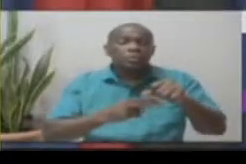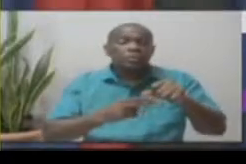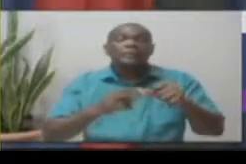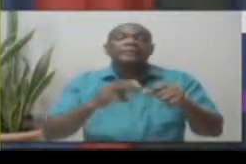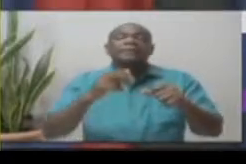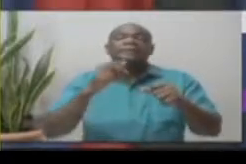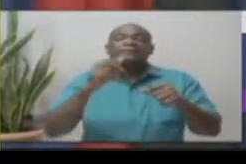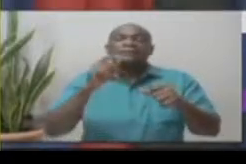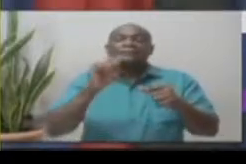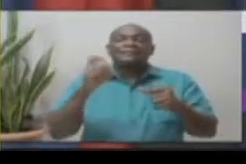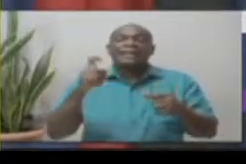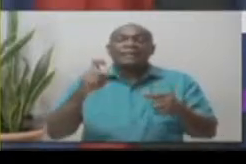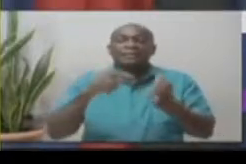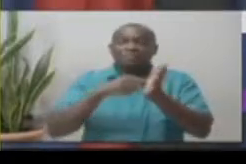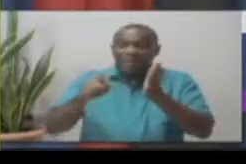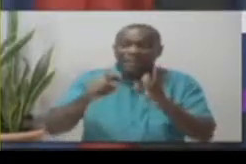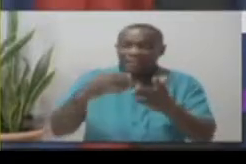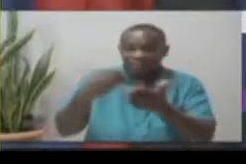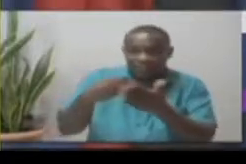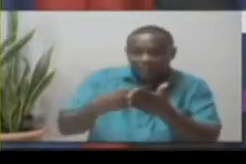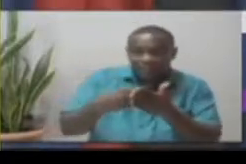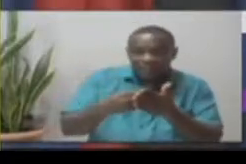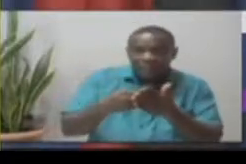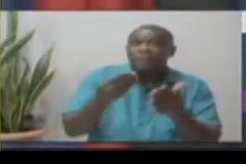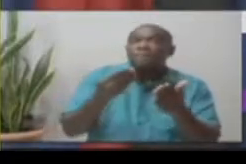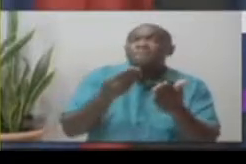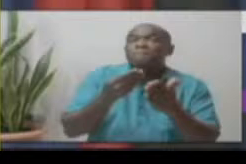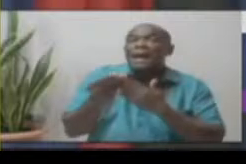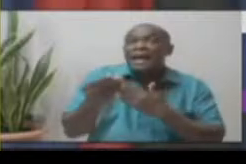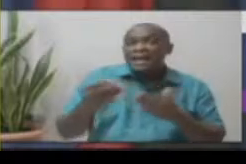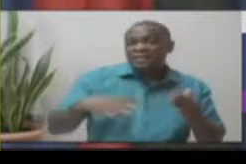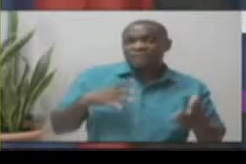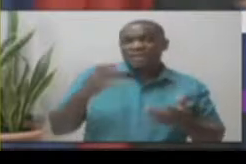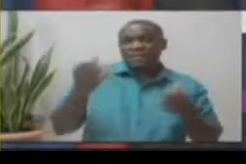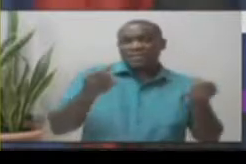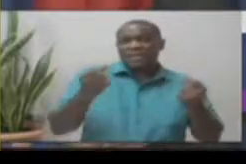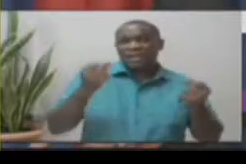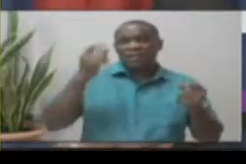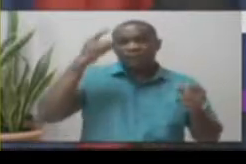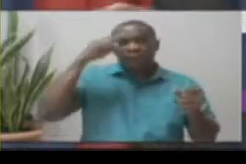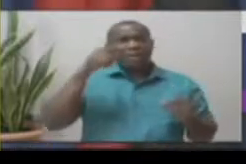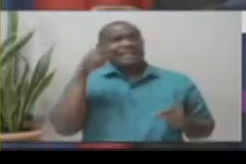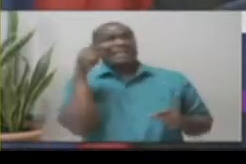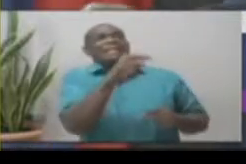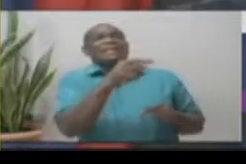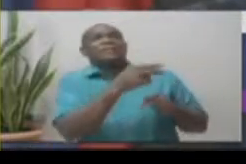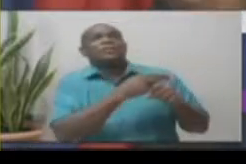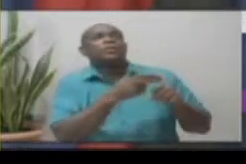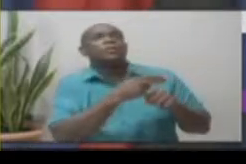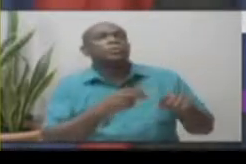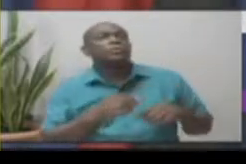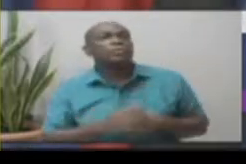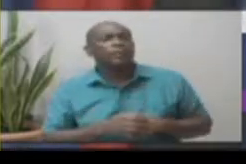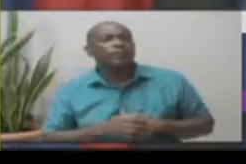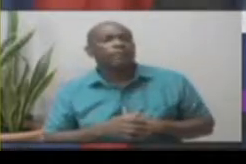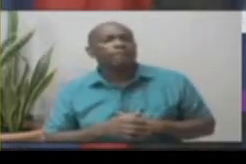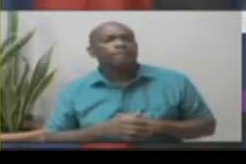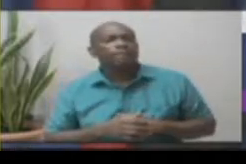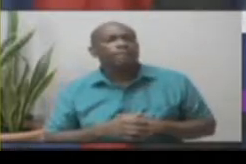reason being is that the Salaries Review Commission has made arrangement for that minister to buy a car for his or her personal